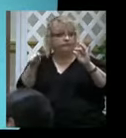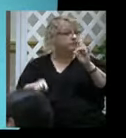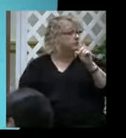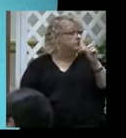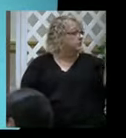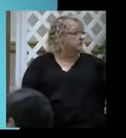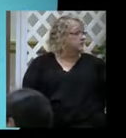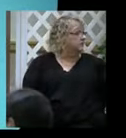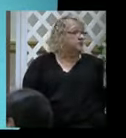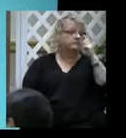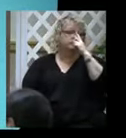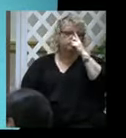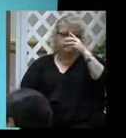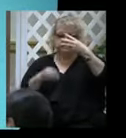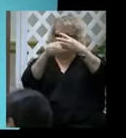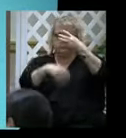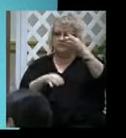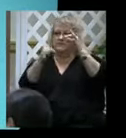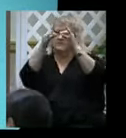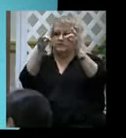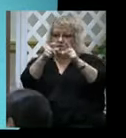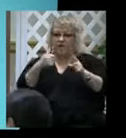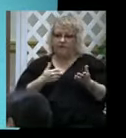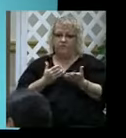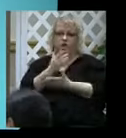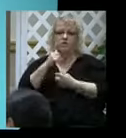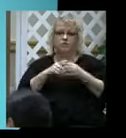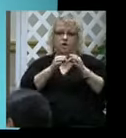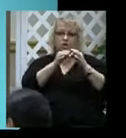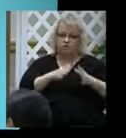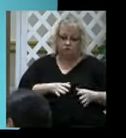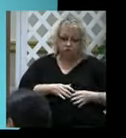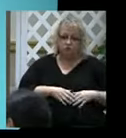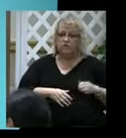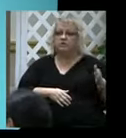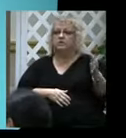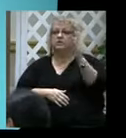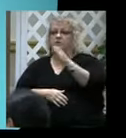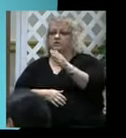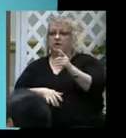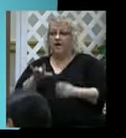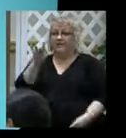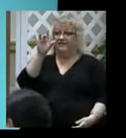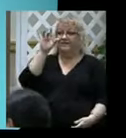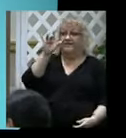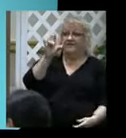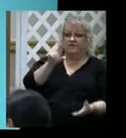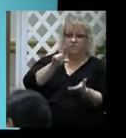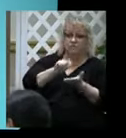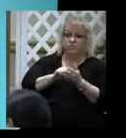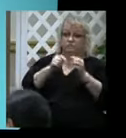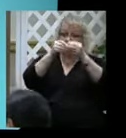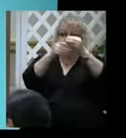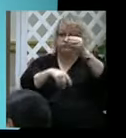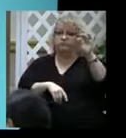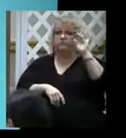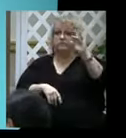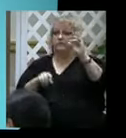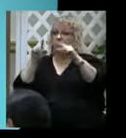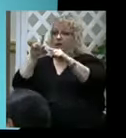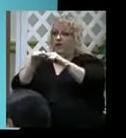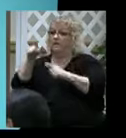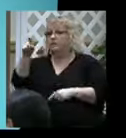of it was a statement that you have the right to an interpreter, and then click this list link and you will